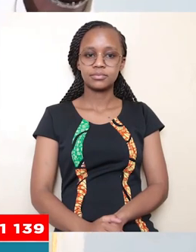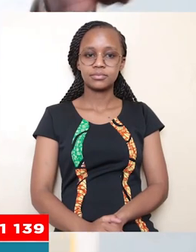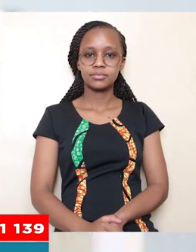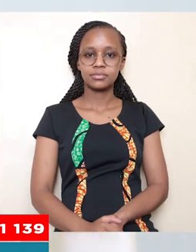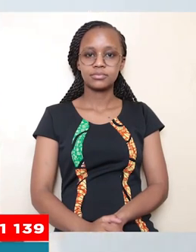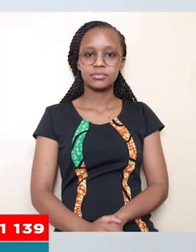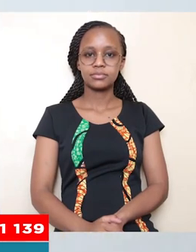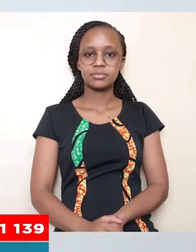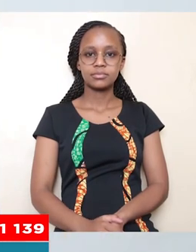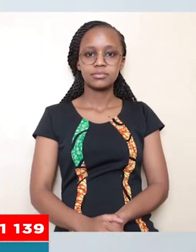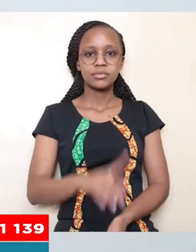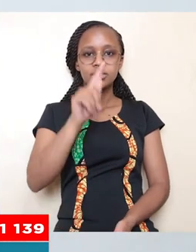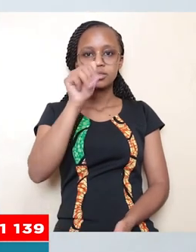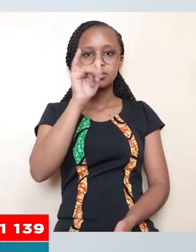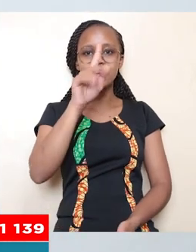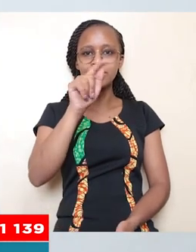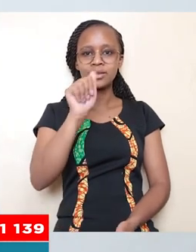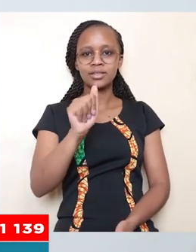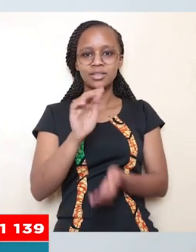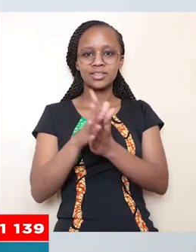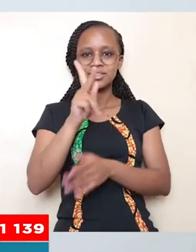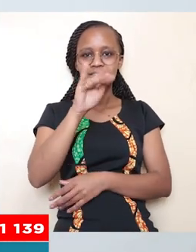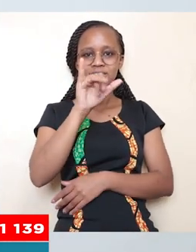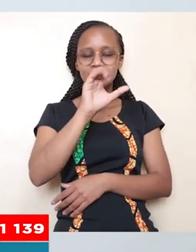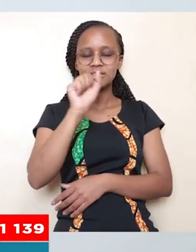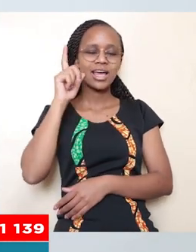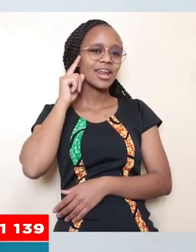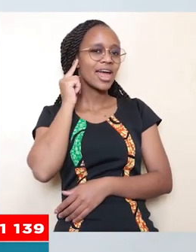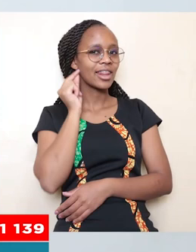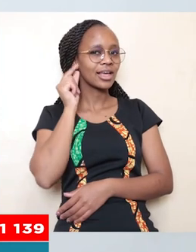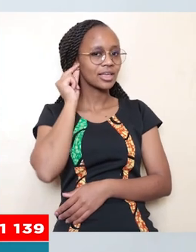Akisi marrying a Taita. Kwa sa yoni gumu. God is good.